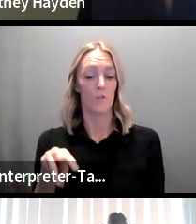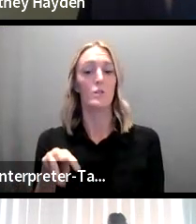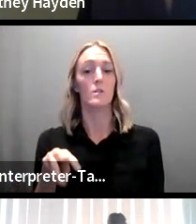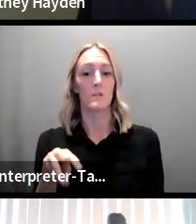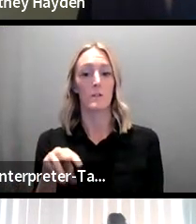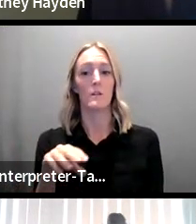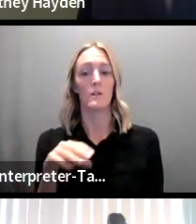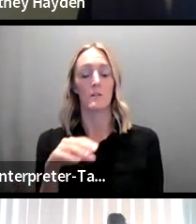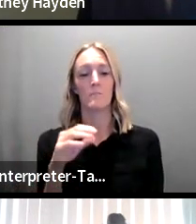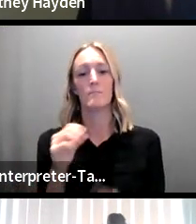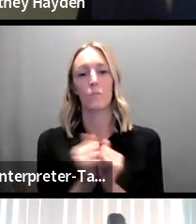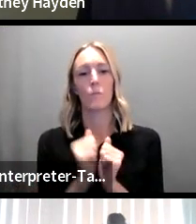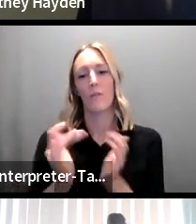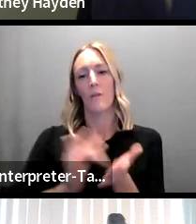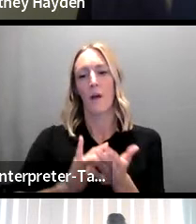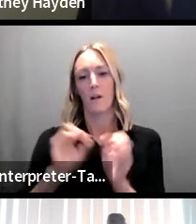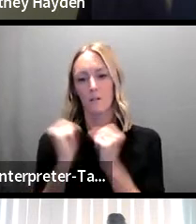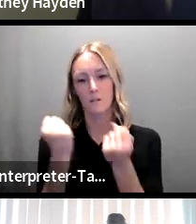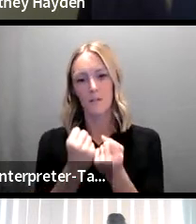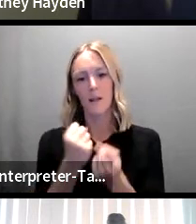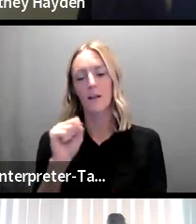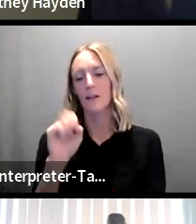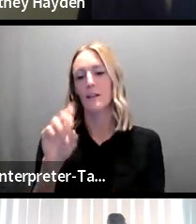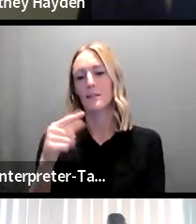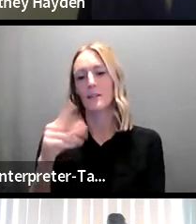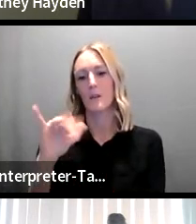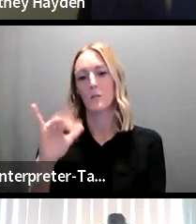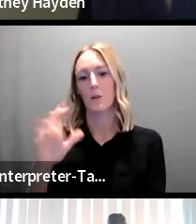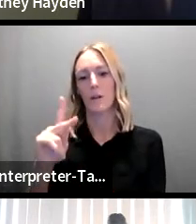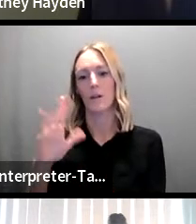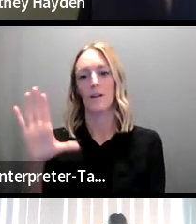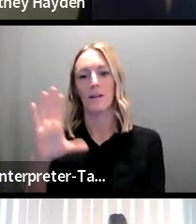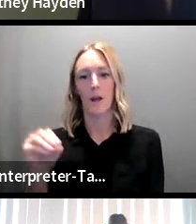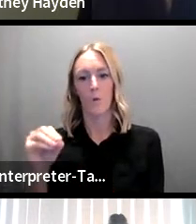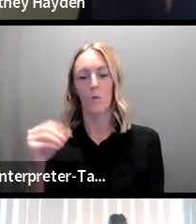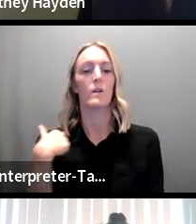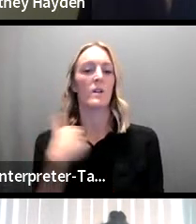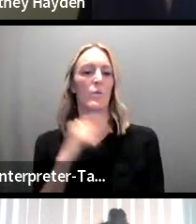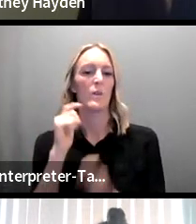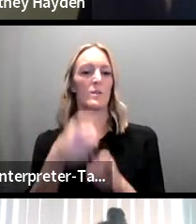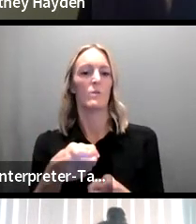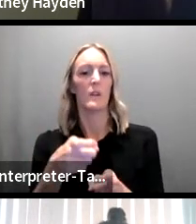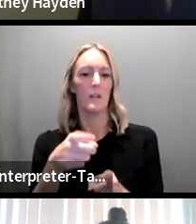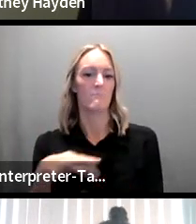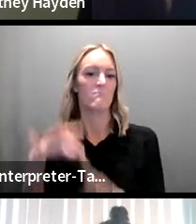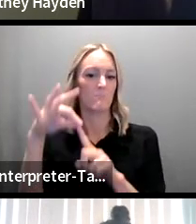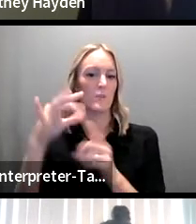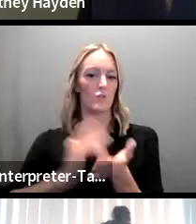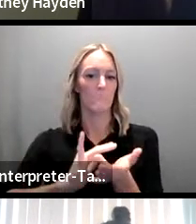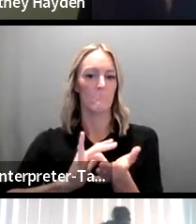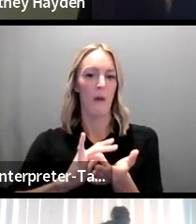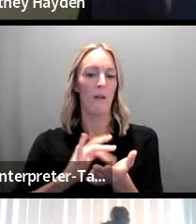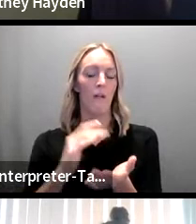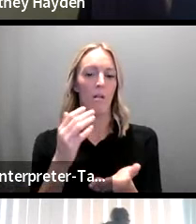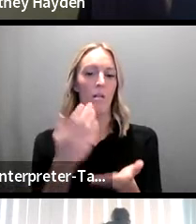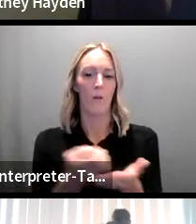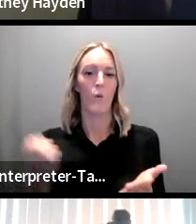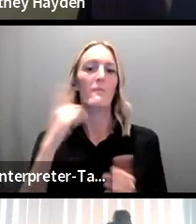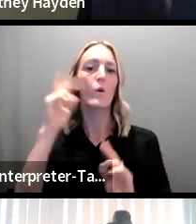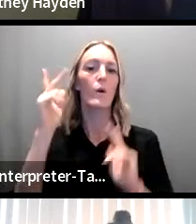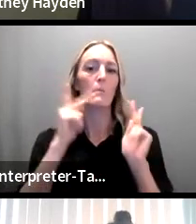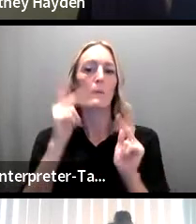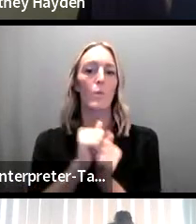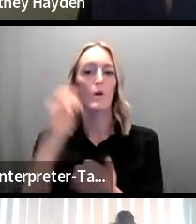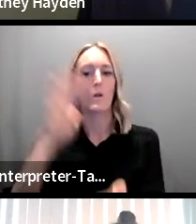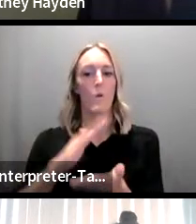Society of Sedgwick County, and we facilitate donated specialty medical care for people with low income who have